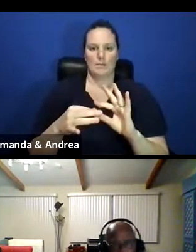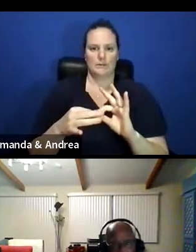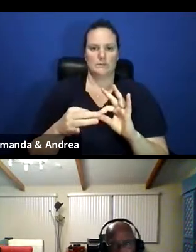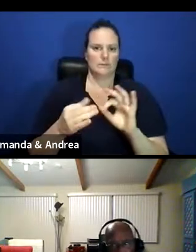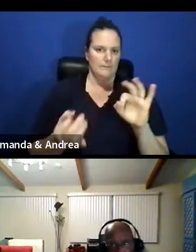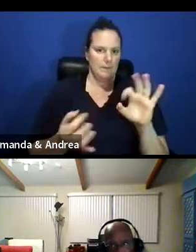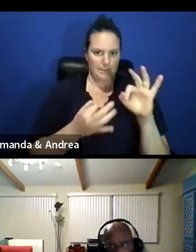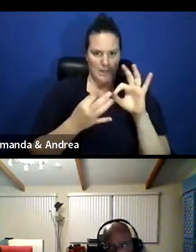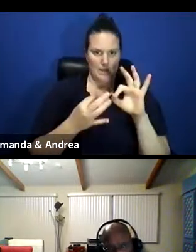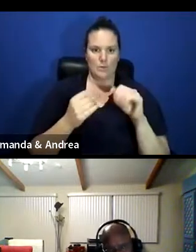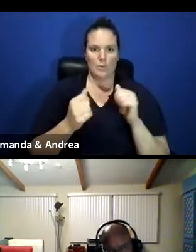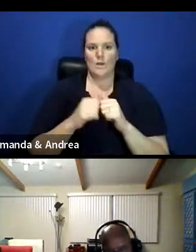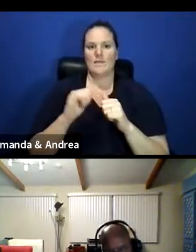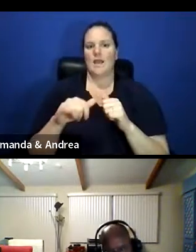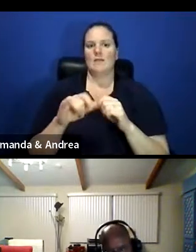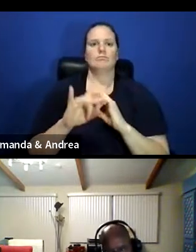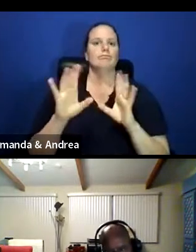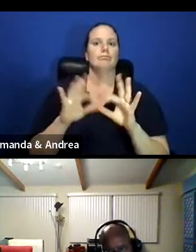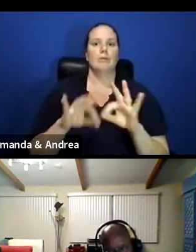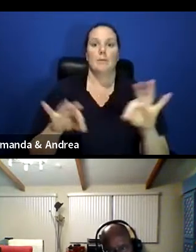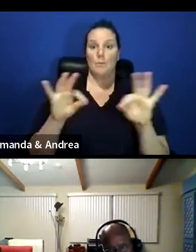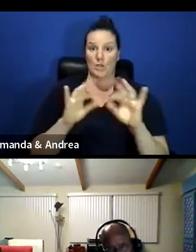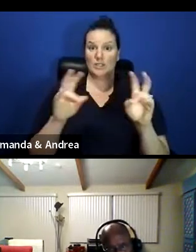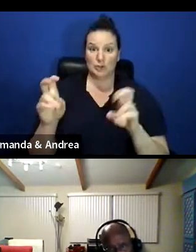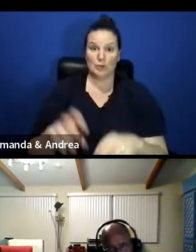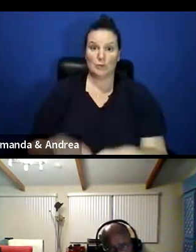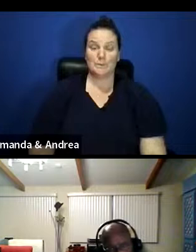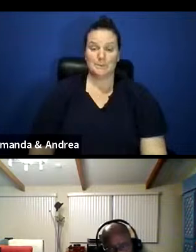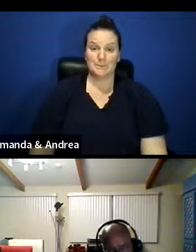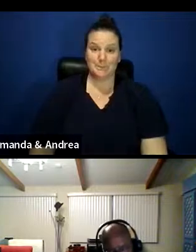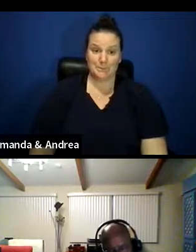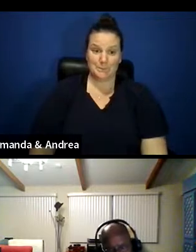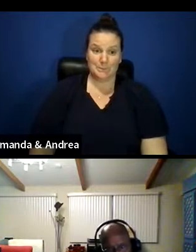input on this tremendously important issue.